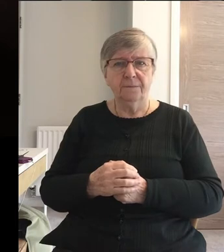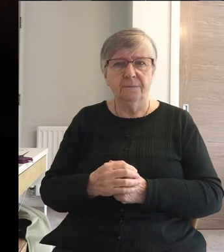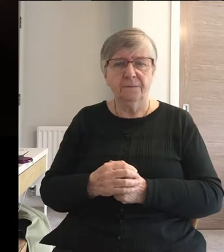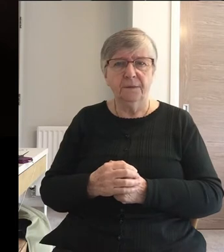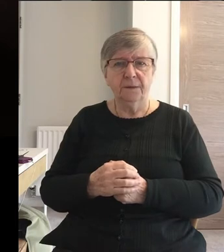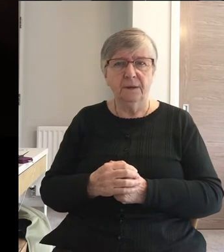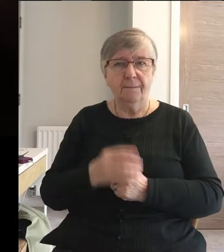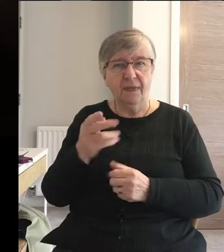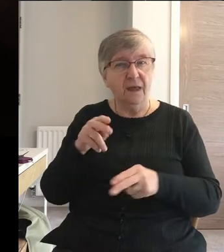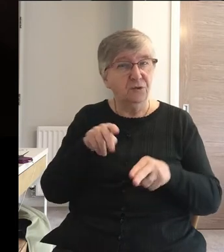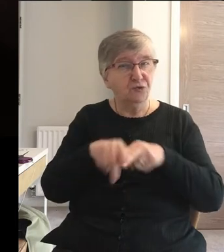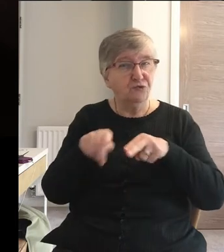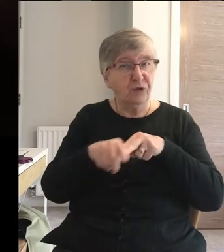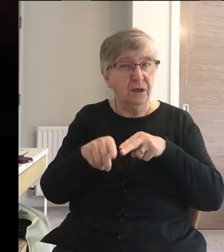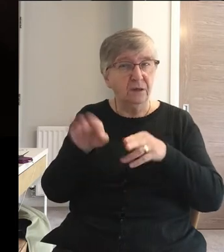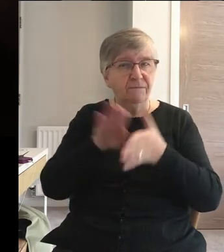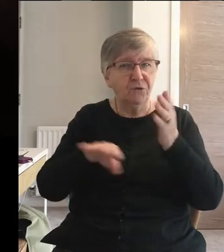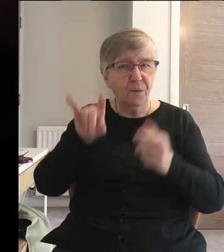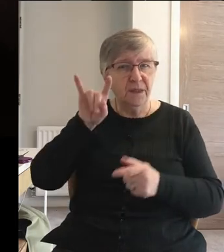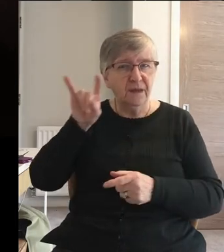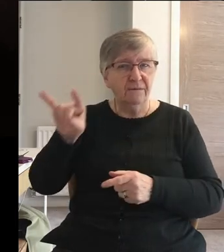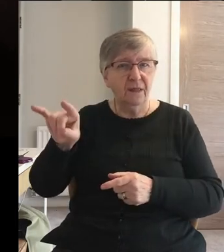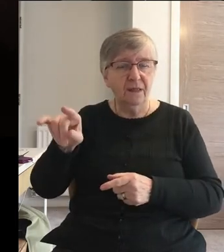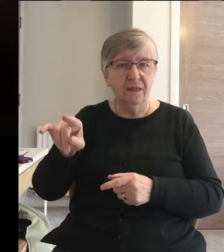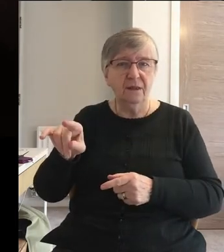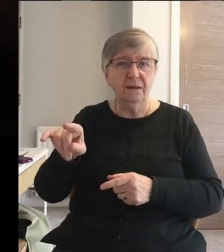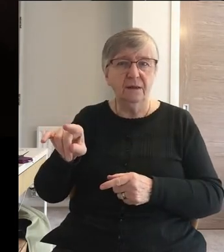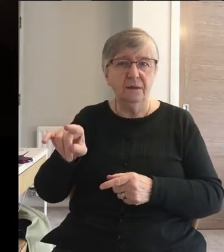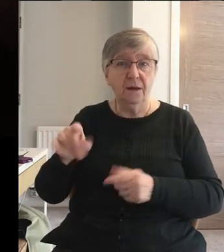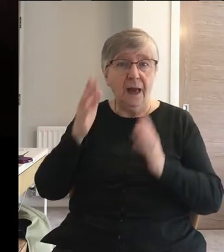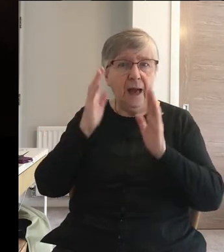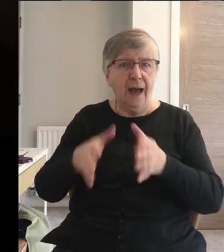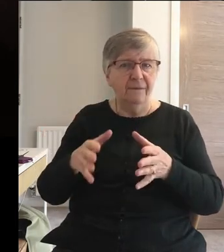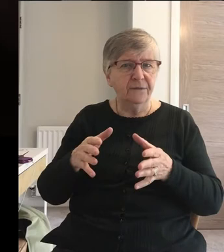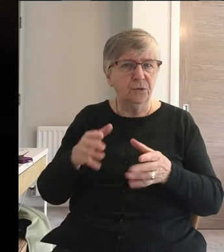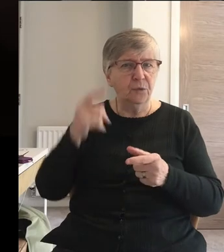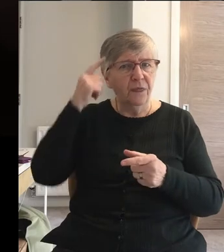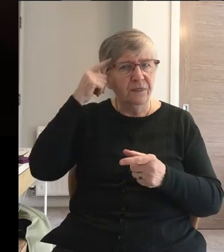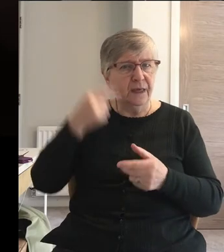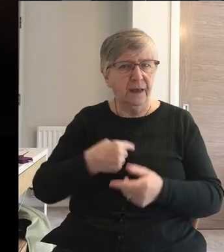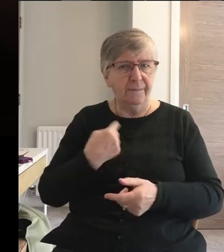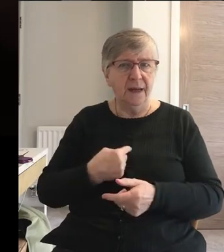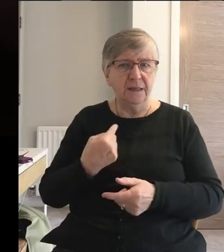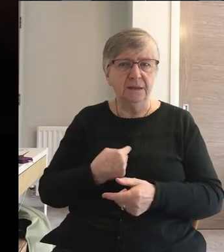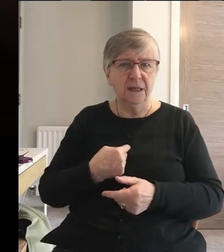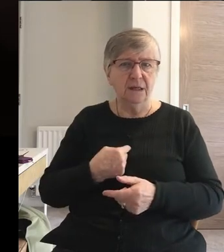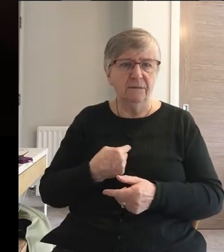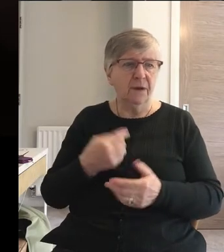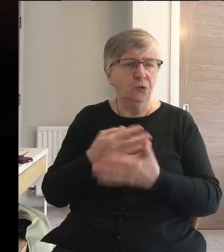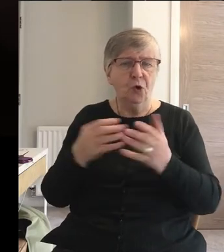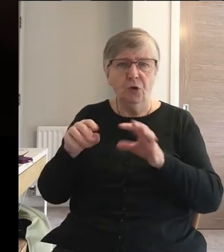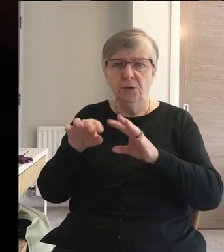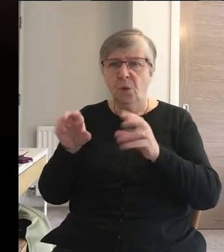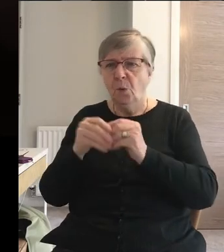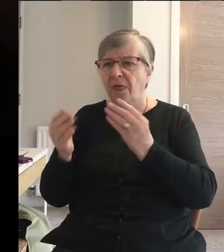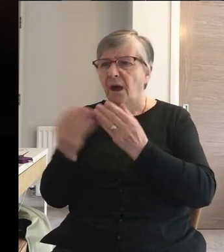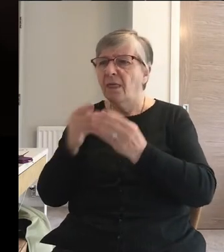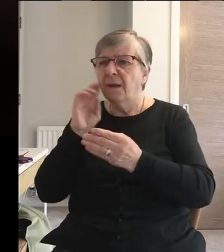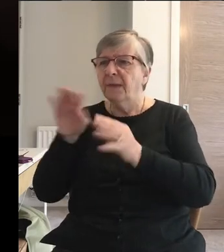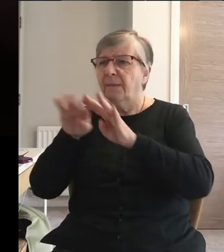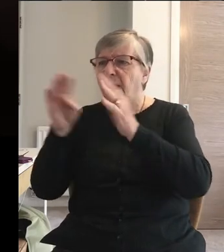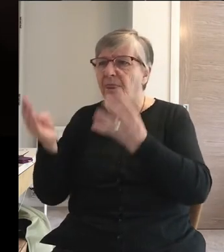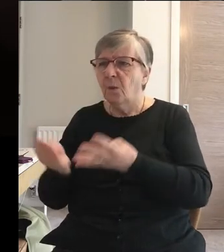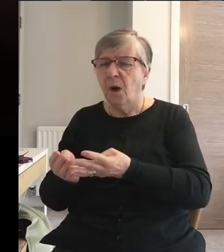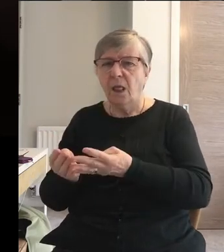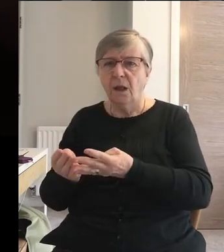But that's another trick of the devil. We have to measure ourselves not against the world standards.